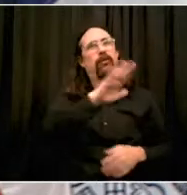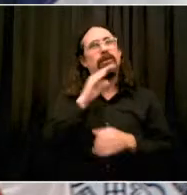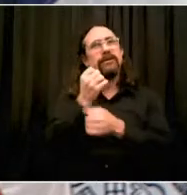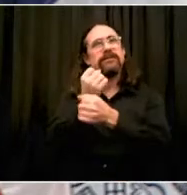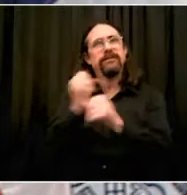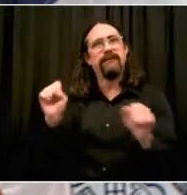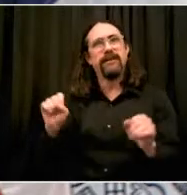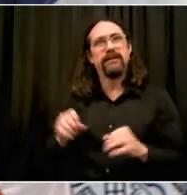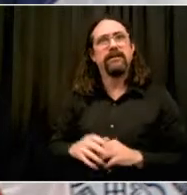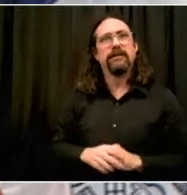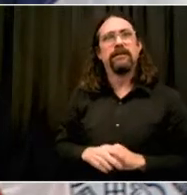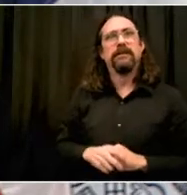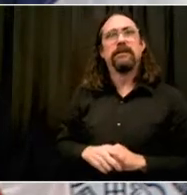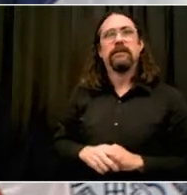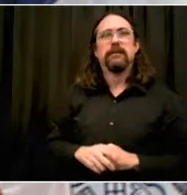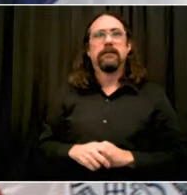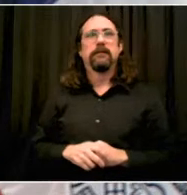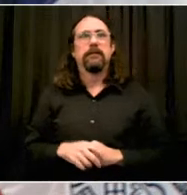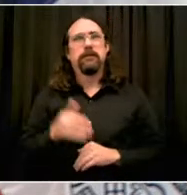testing will be necessary.